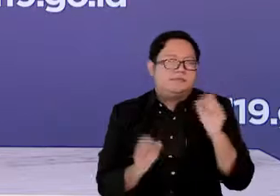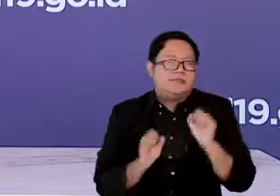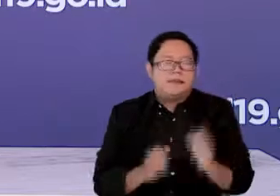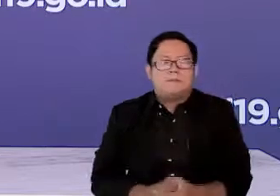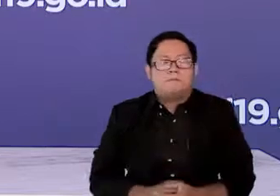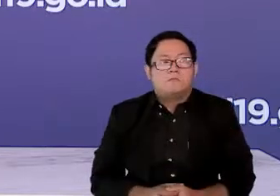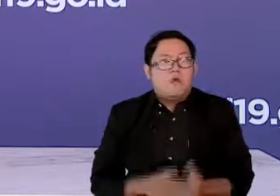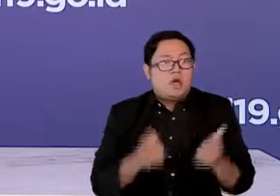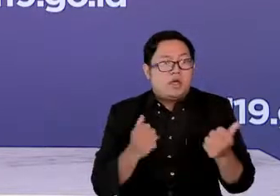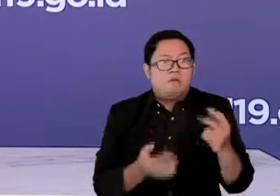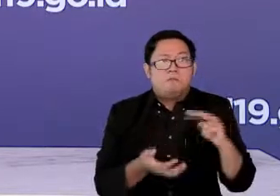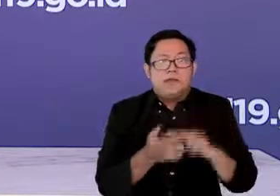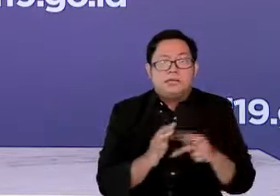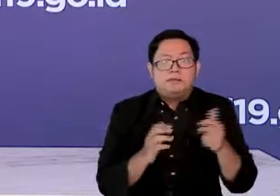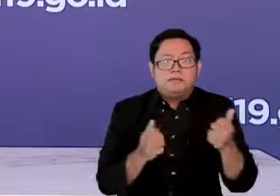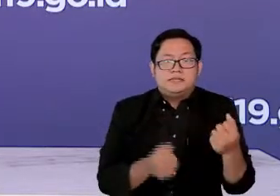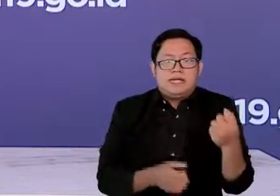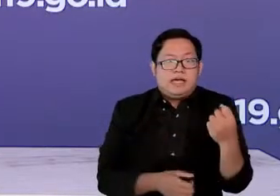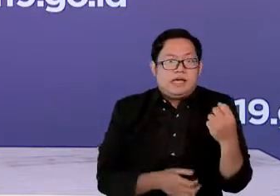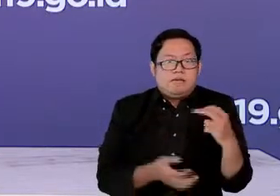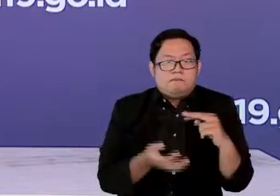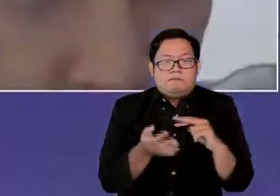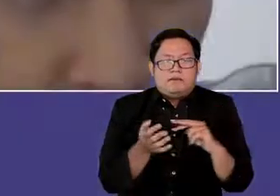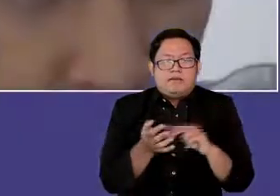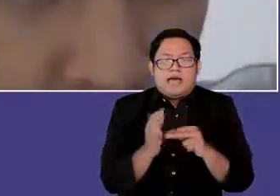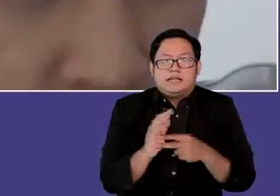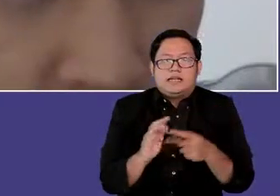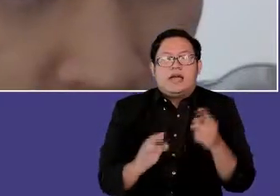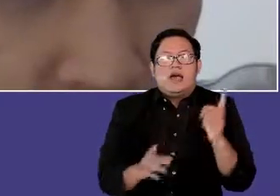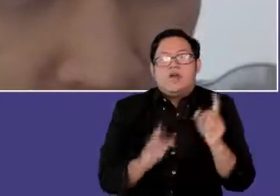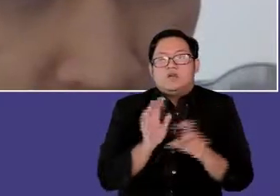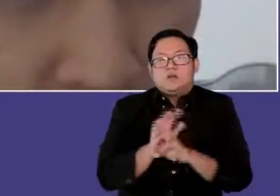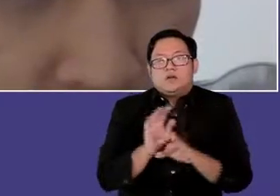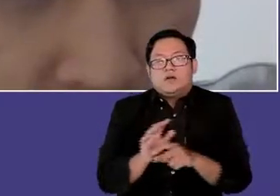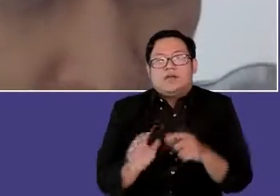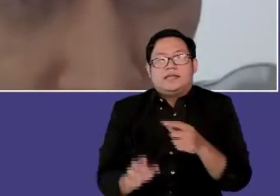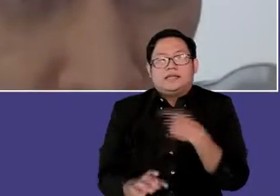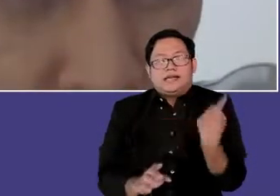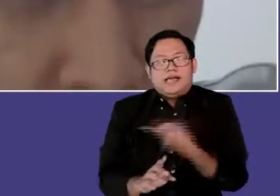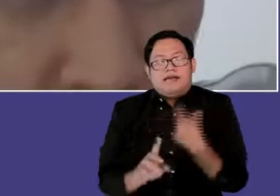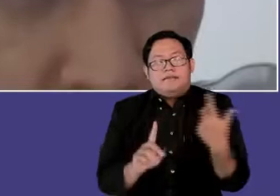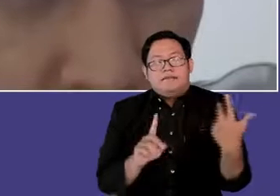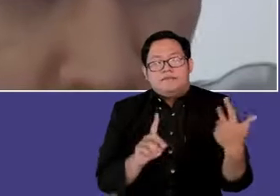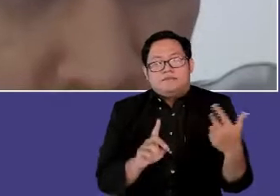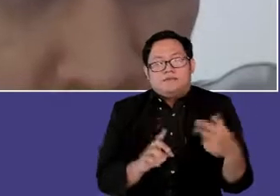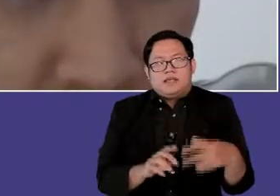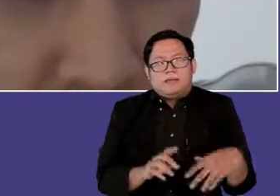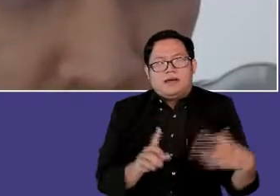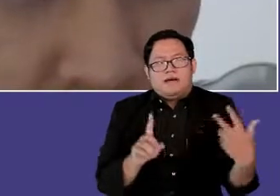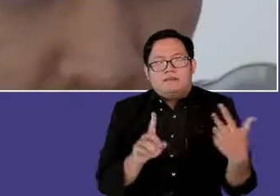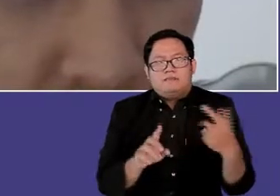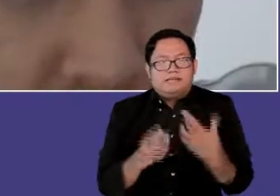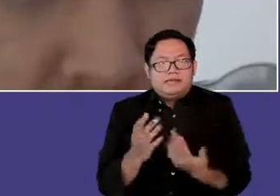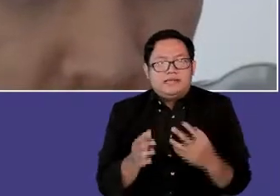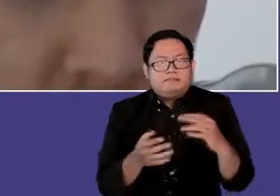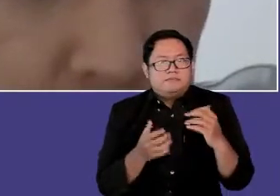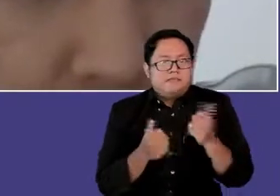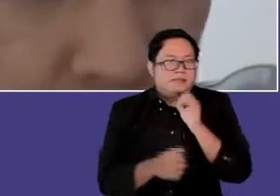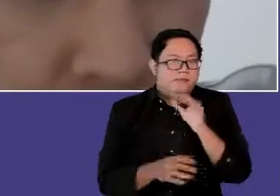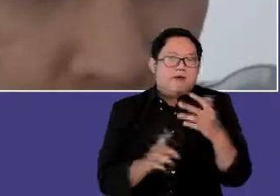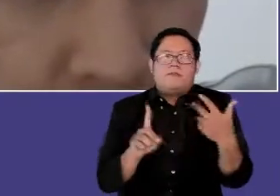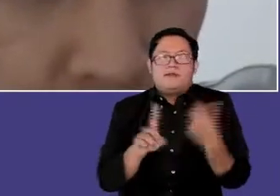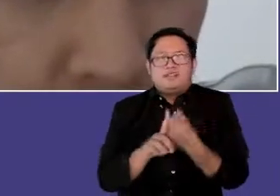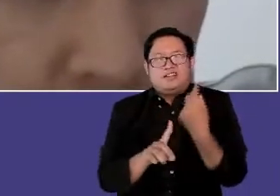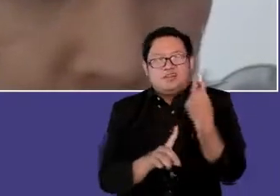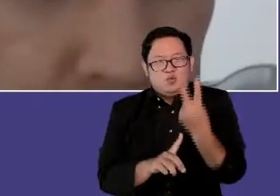So is it fair to say we are sticking to the second dose vaccination as a parameter, as a measure, rather than first